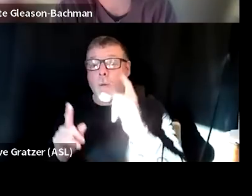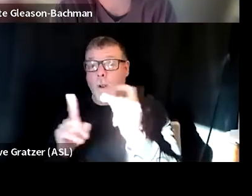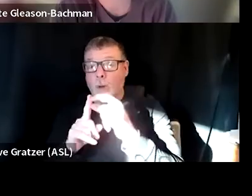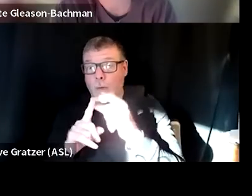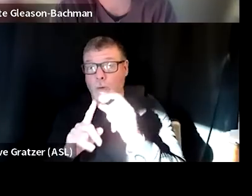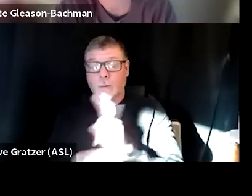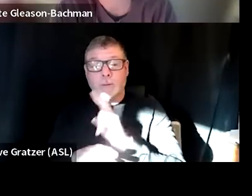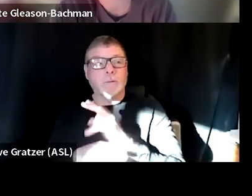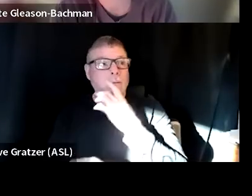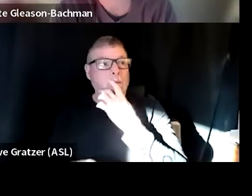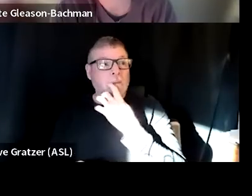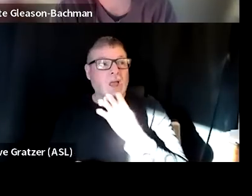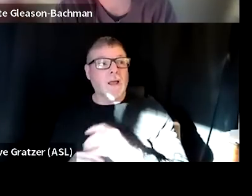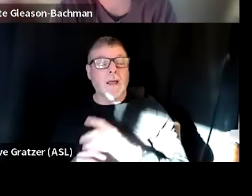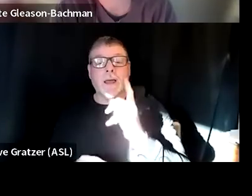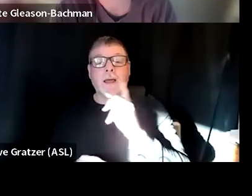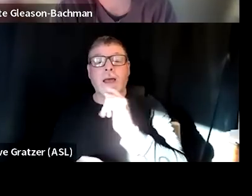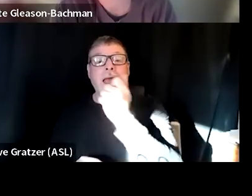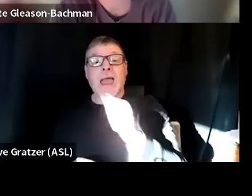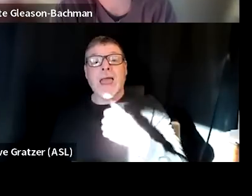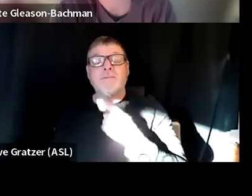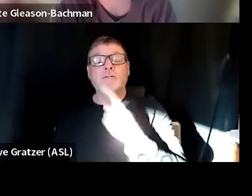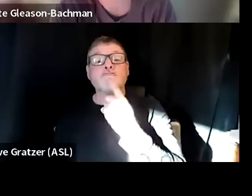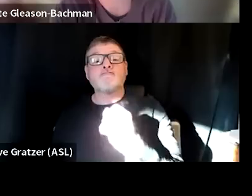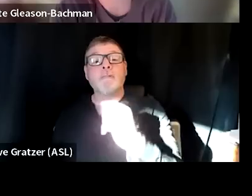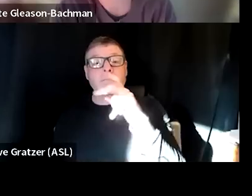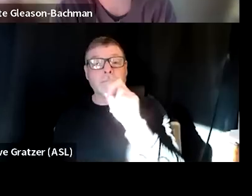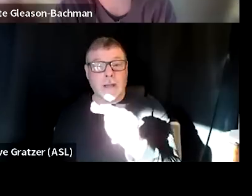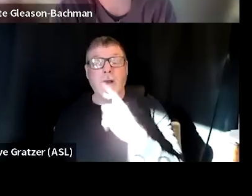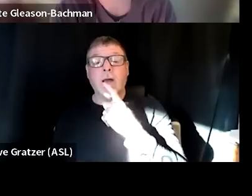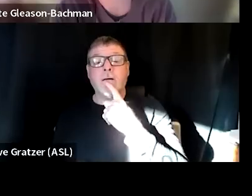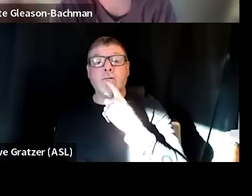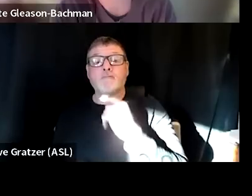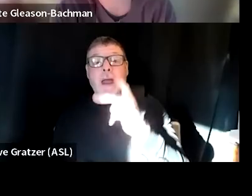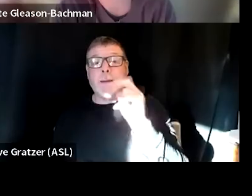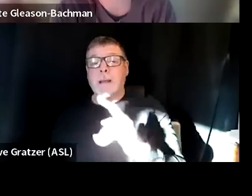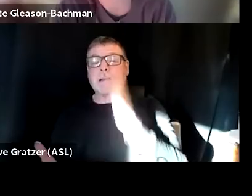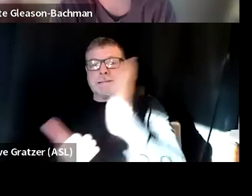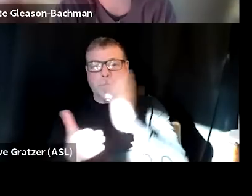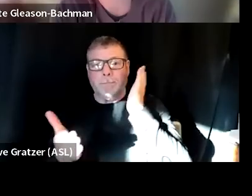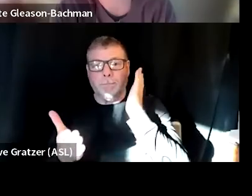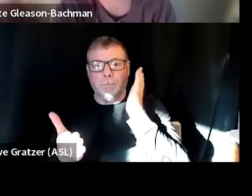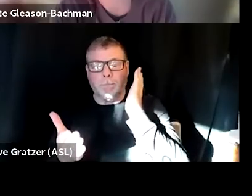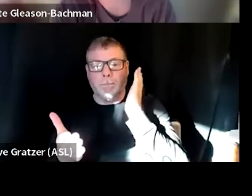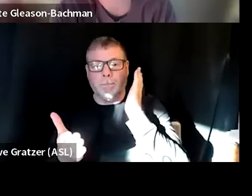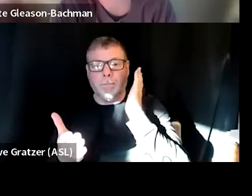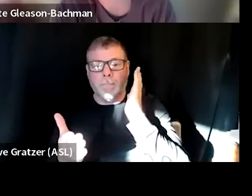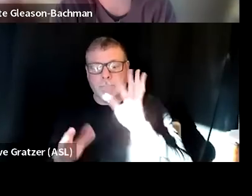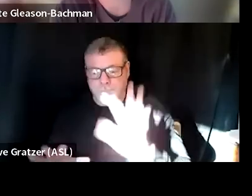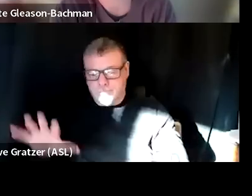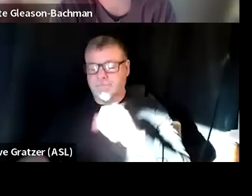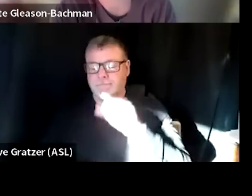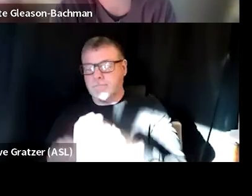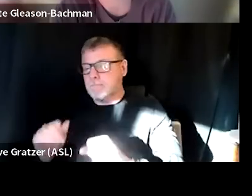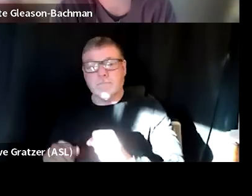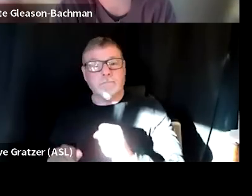use is, does anybody have a red pin? And when you hear red pin, it's basically drop everything you're doing. If you can grab the bags, grab the bags.